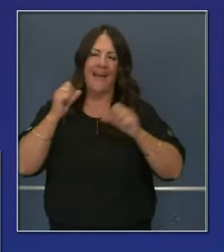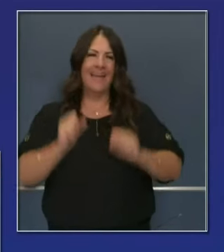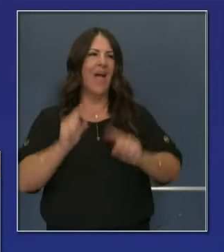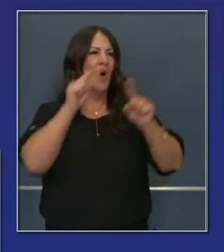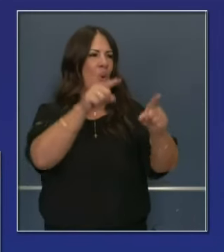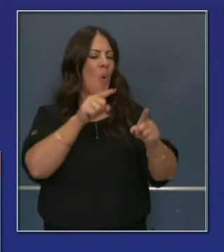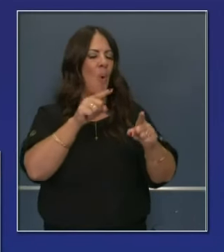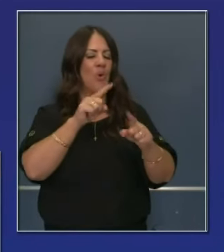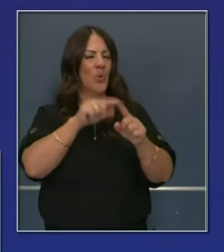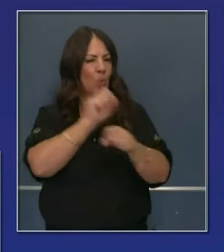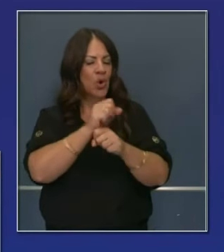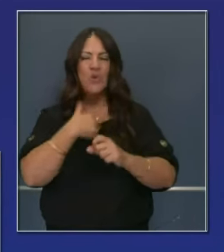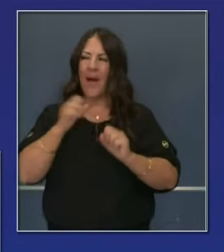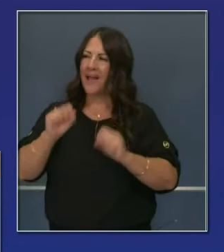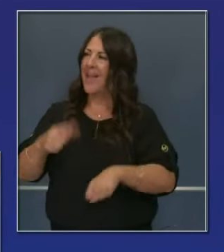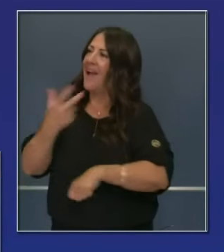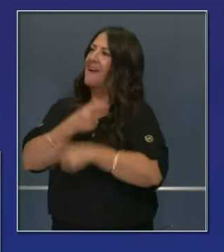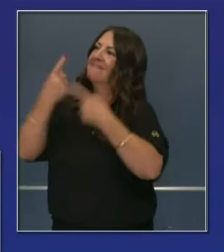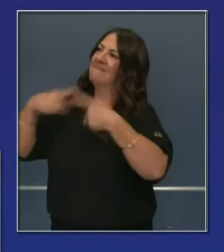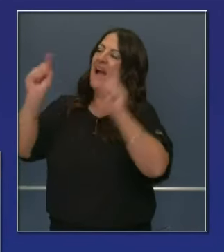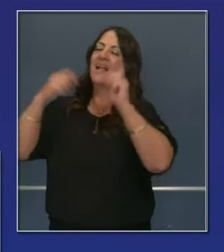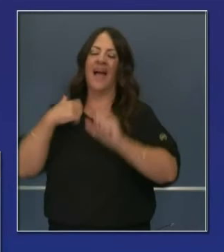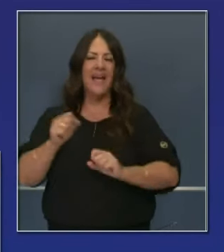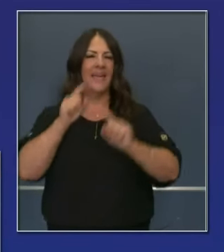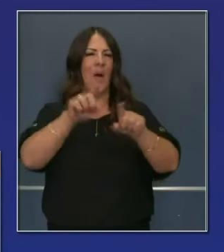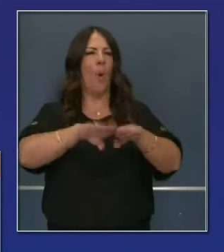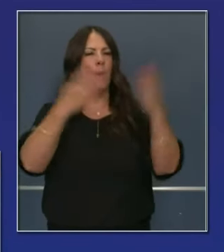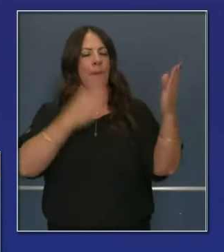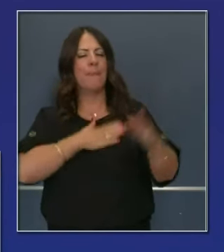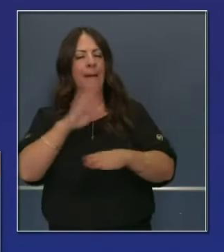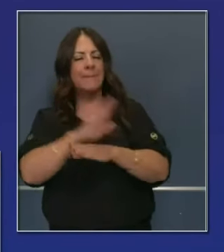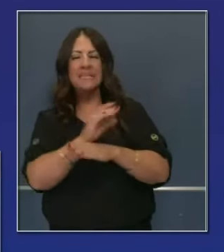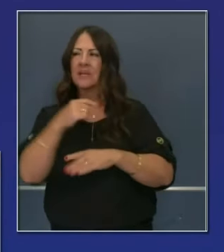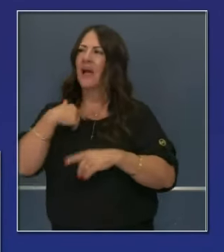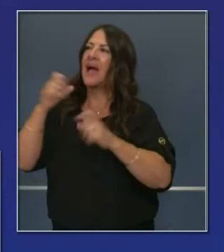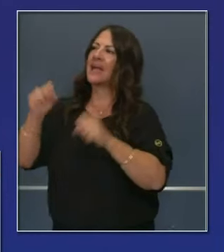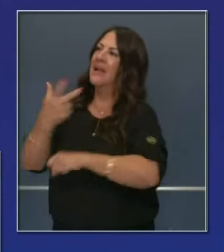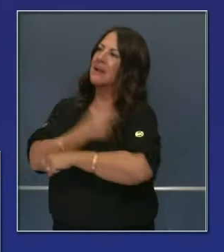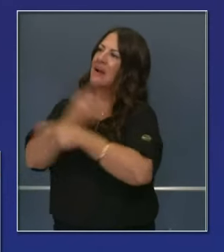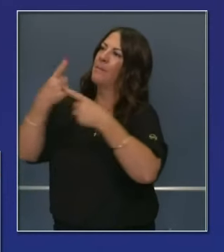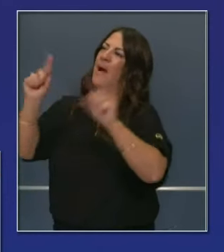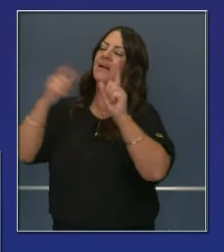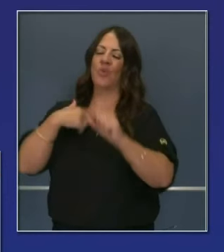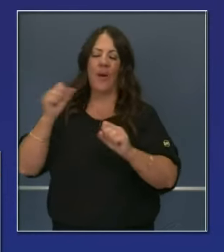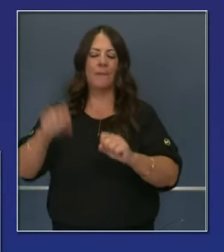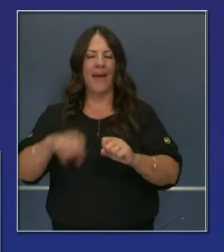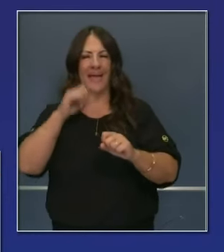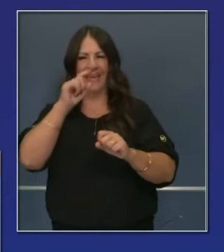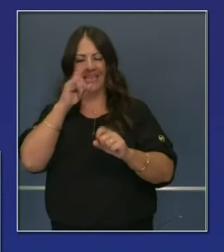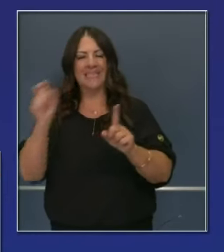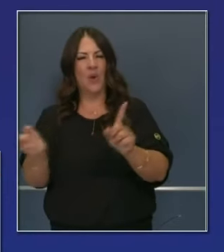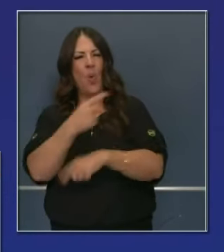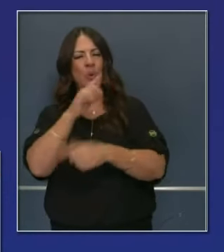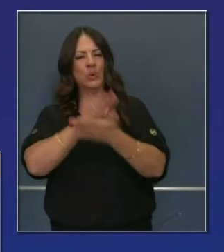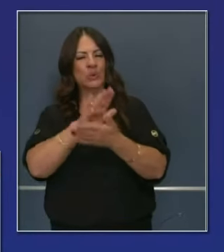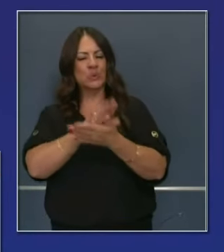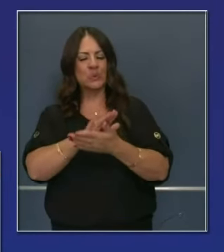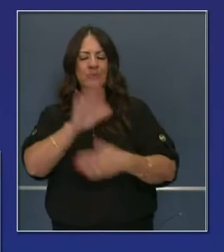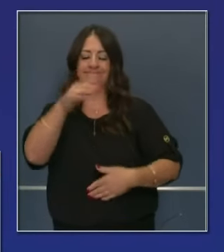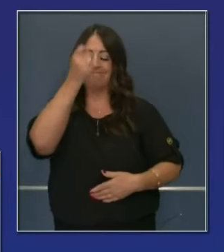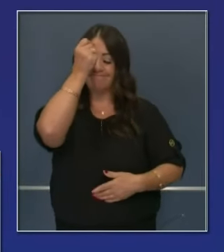my doors of my business? And the sober reality is, and this is the sober reality,